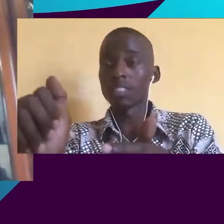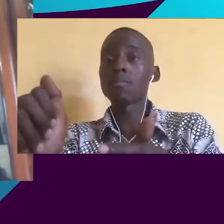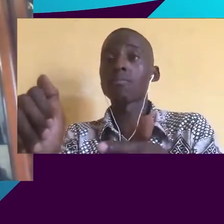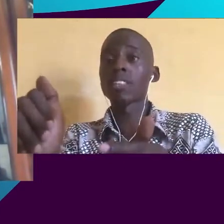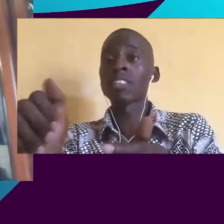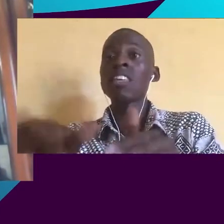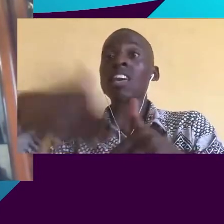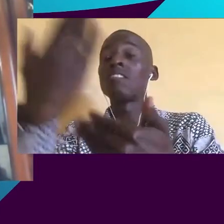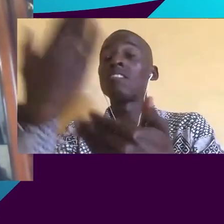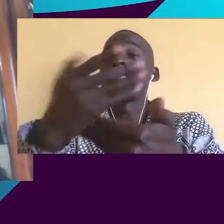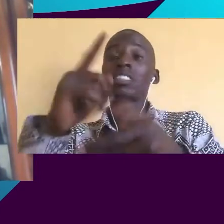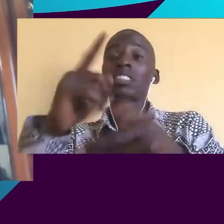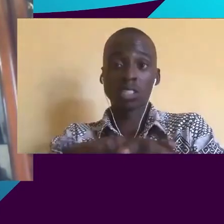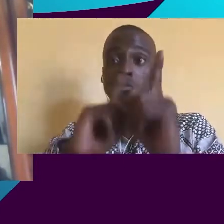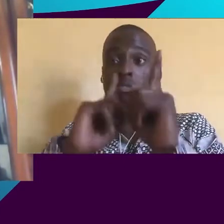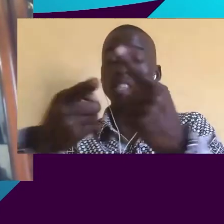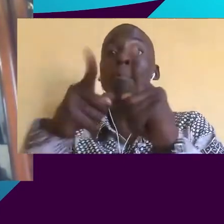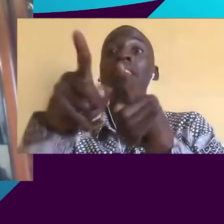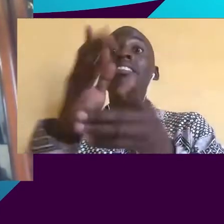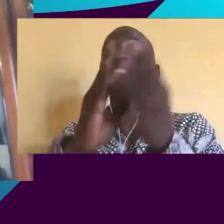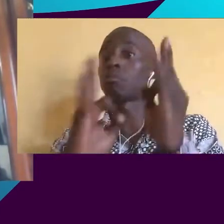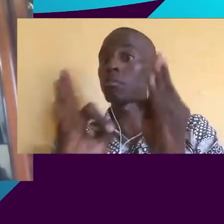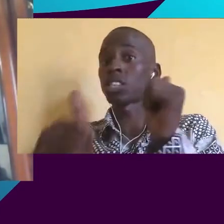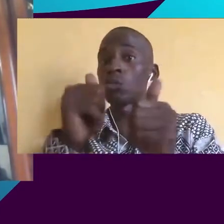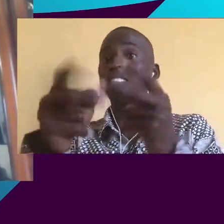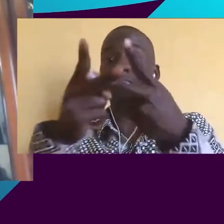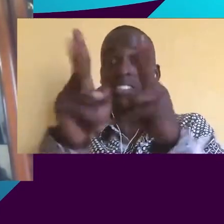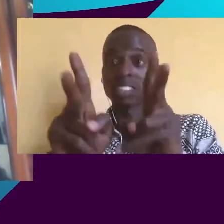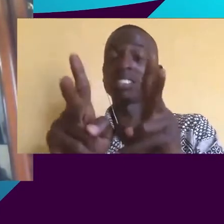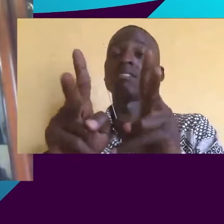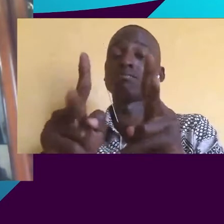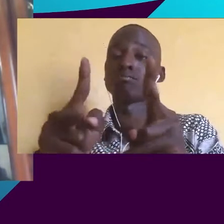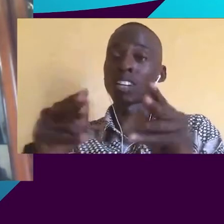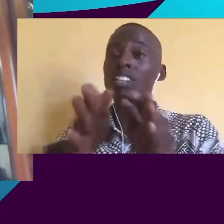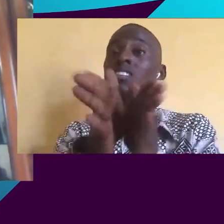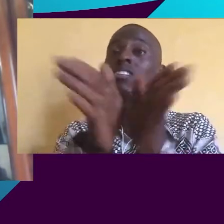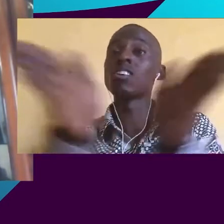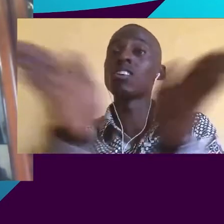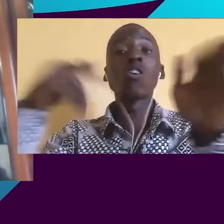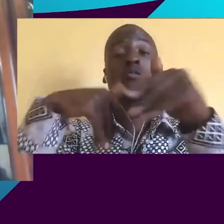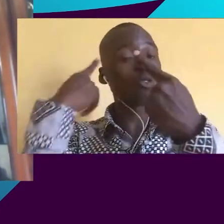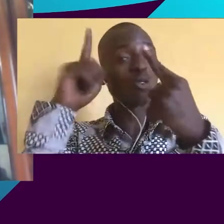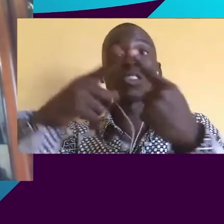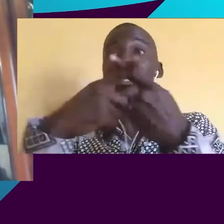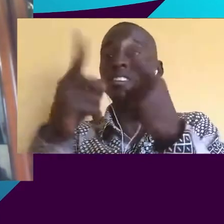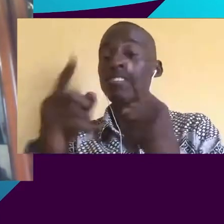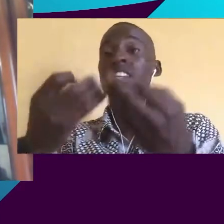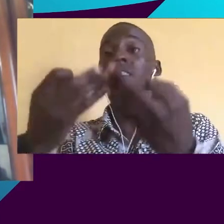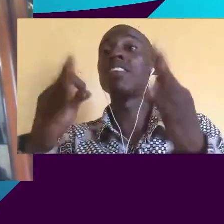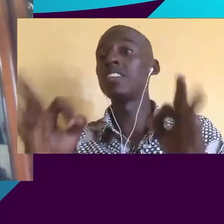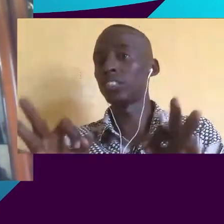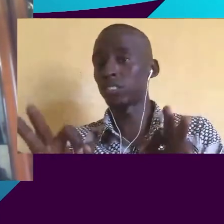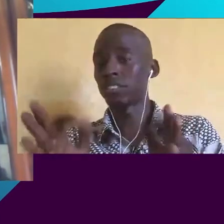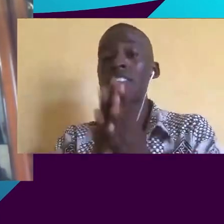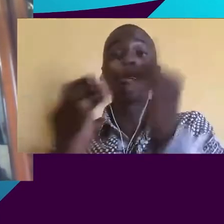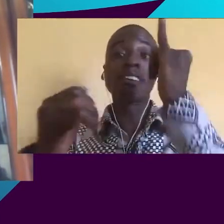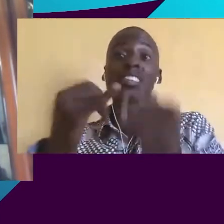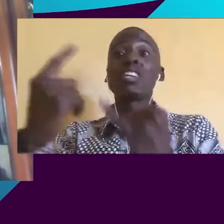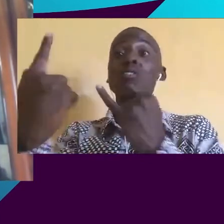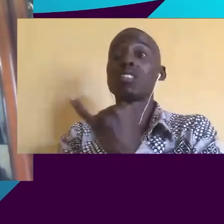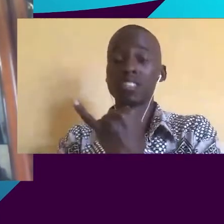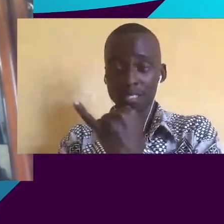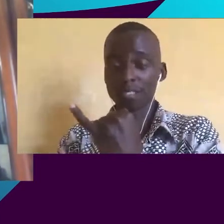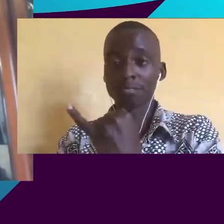there. But this is something that is cutting across, by the way, for all the different federations. At the end of the day, what is